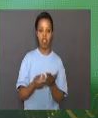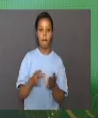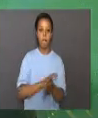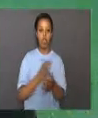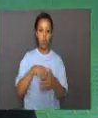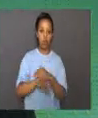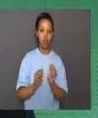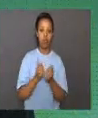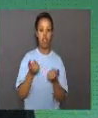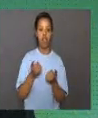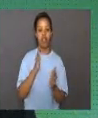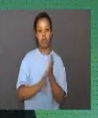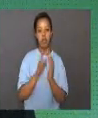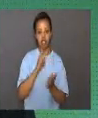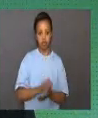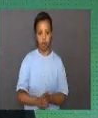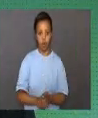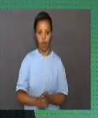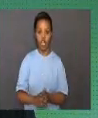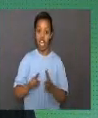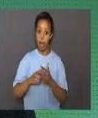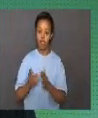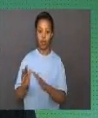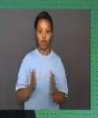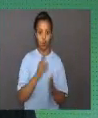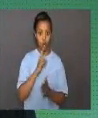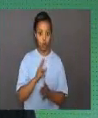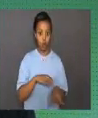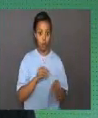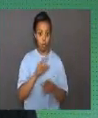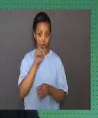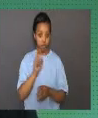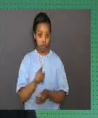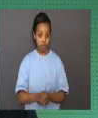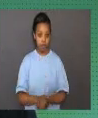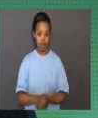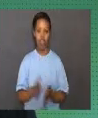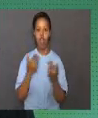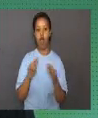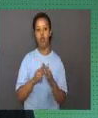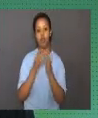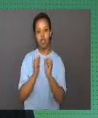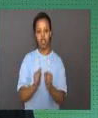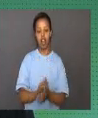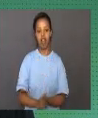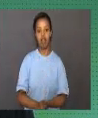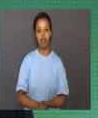chloroplast. Are you ready to begin, students? Let us begin.